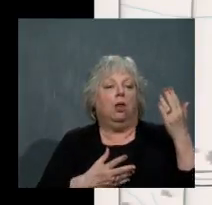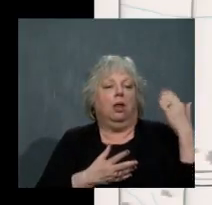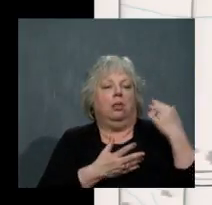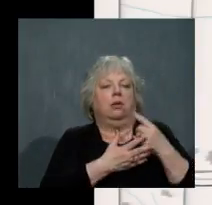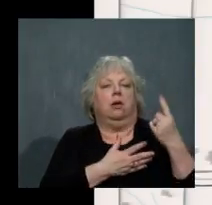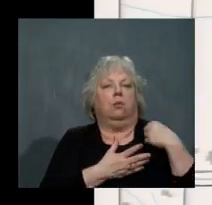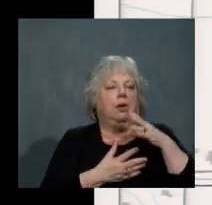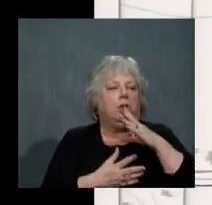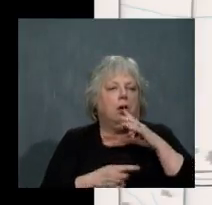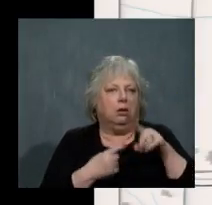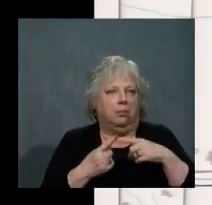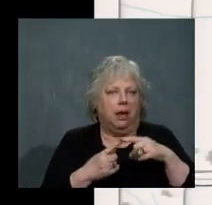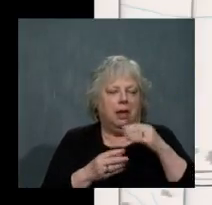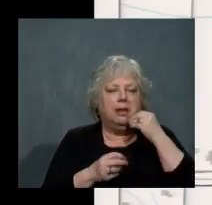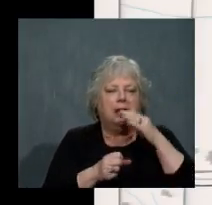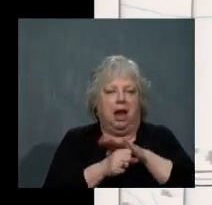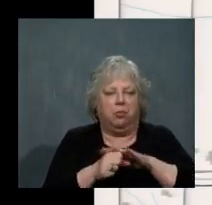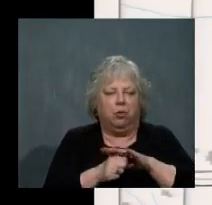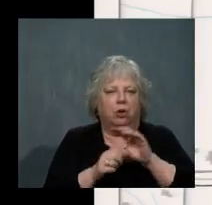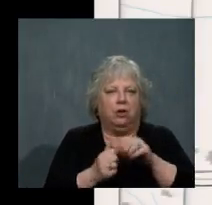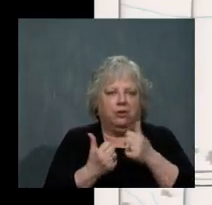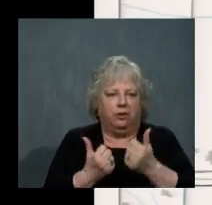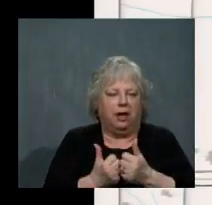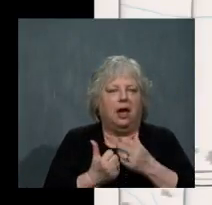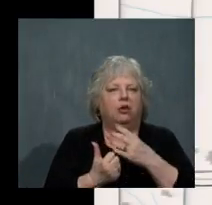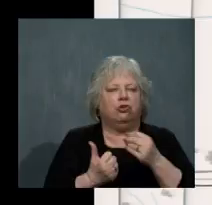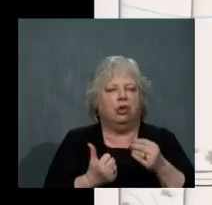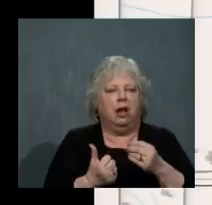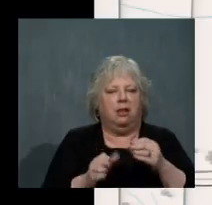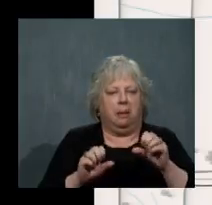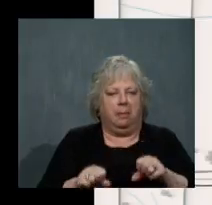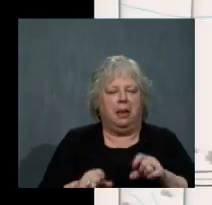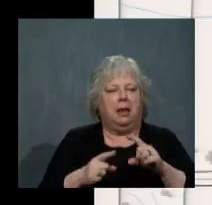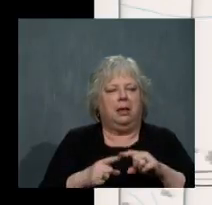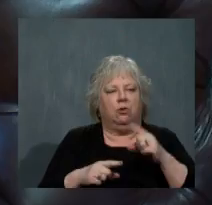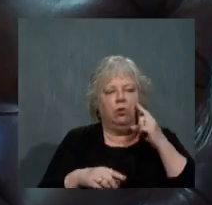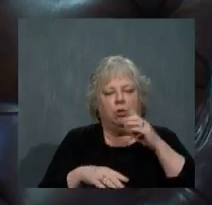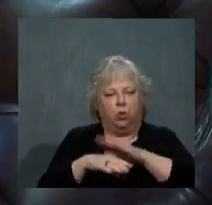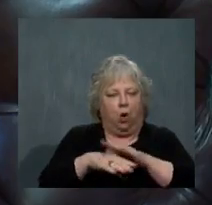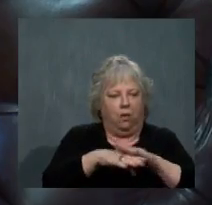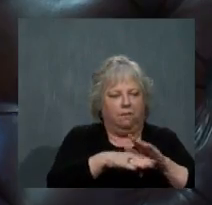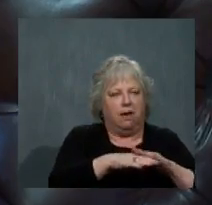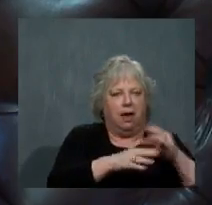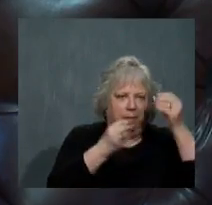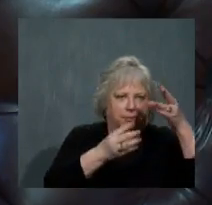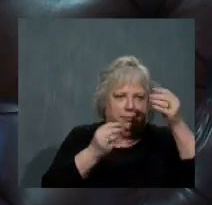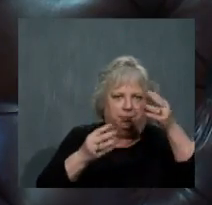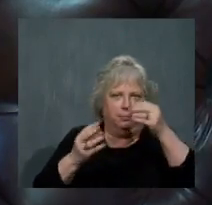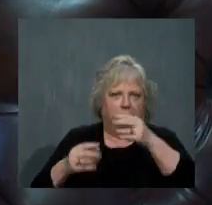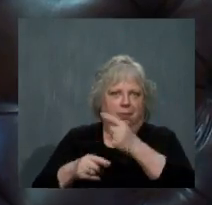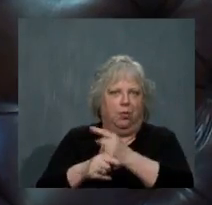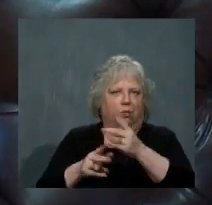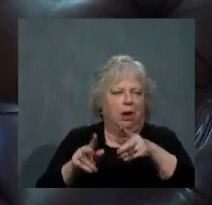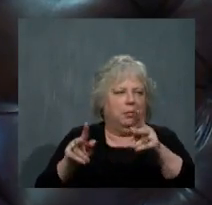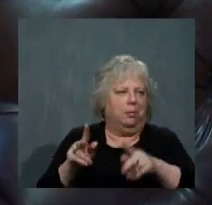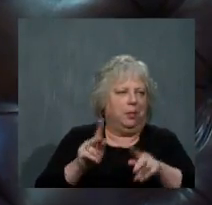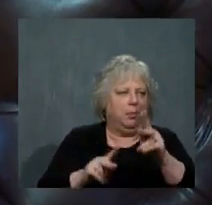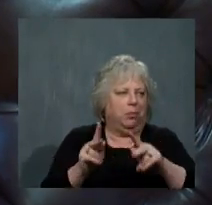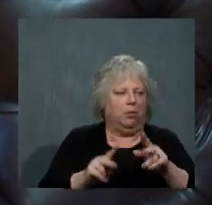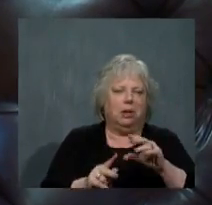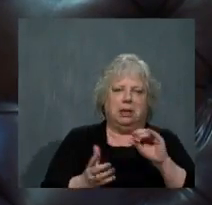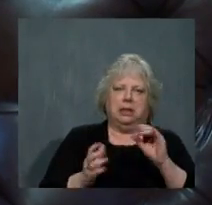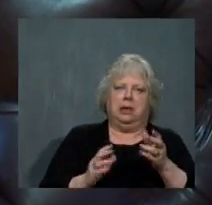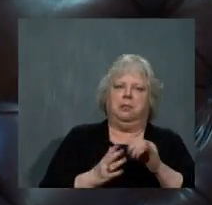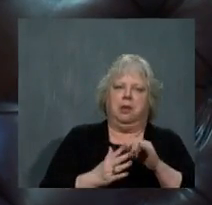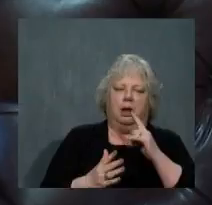talked the other night about neighborhood associations and being able to notify the right people at those locations. And it looked like to me that